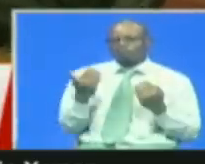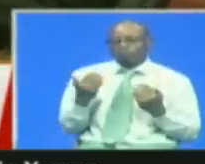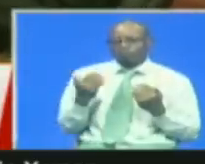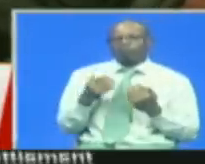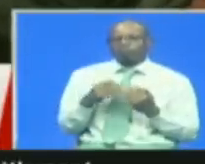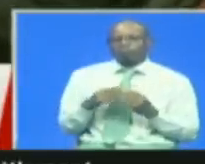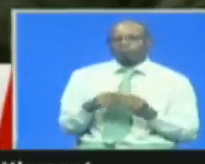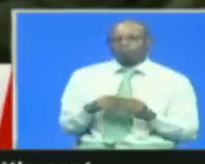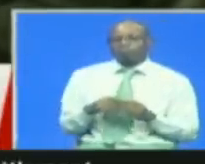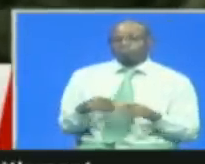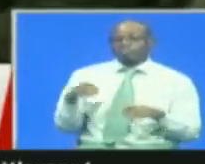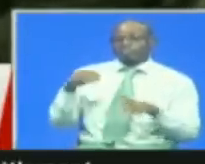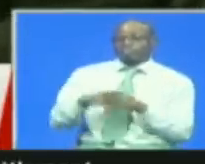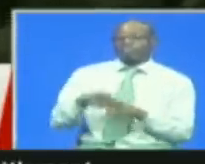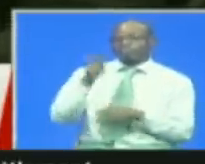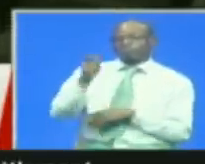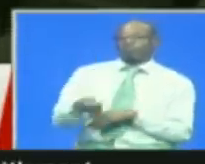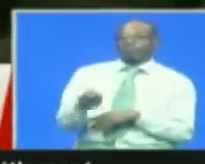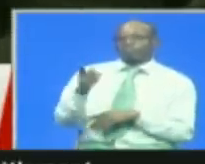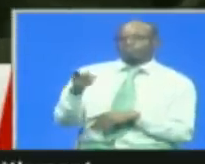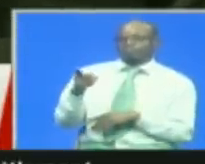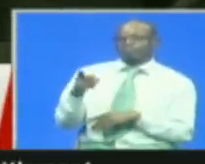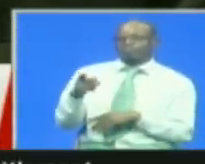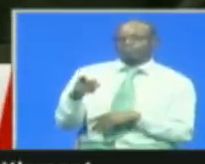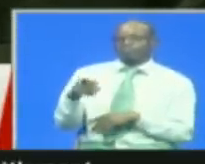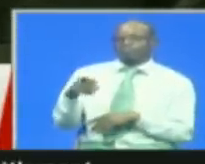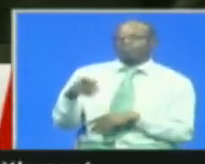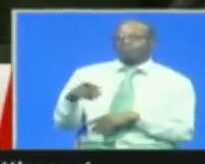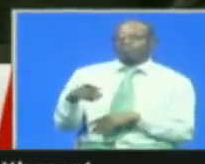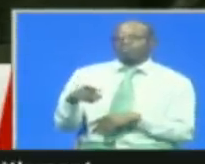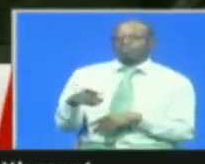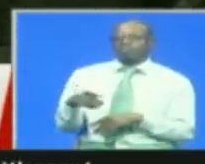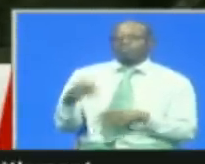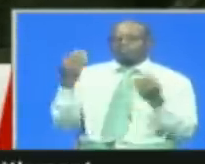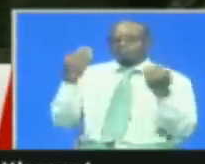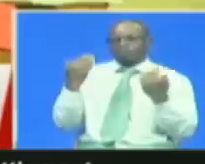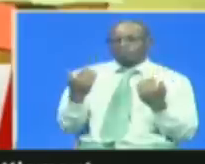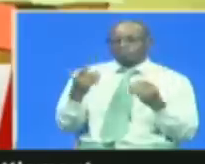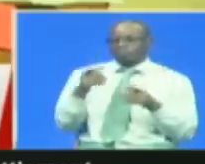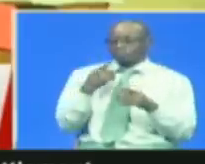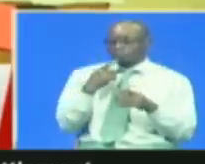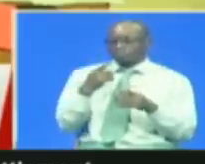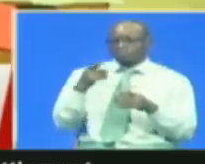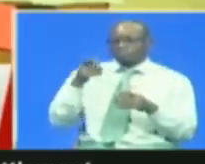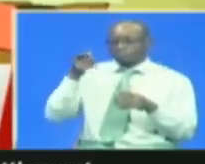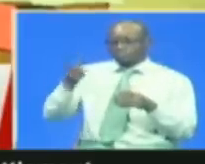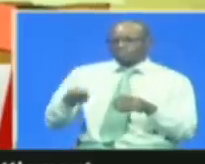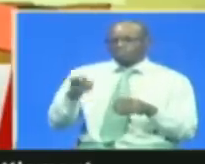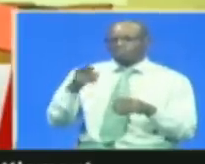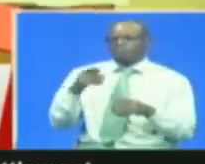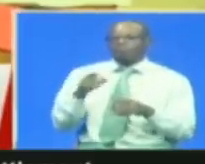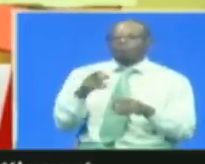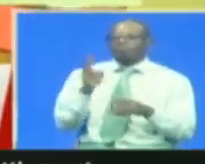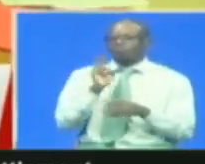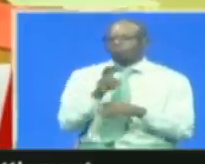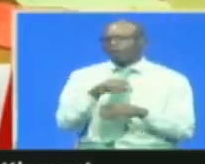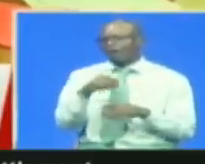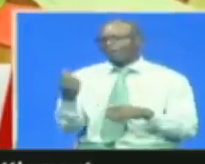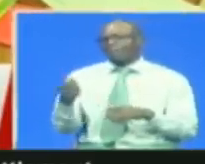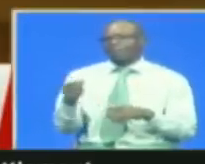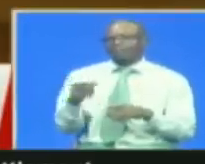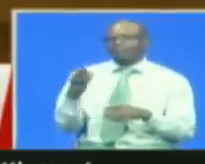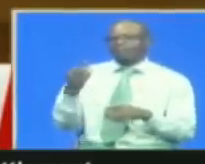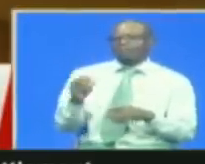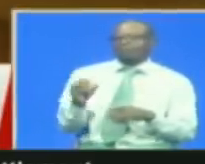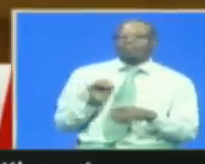In his ruling, Senior Resident Magistrate Paul Mayova observed that some 30 other staff from KRA